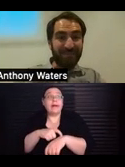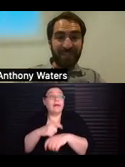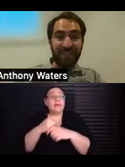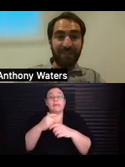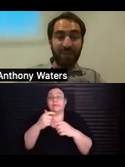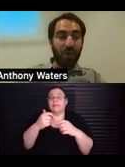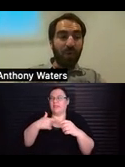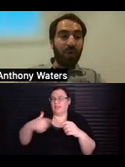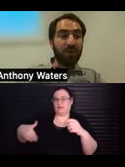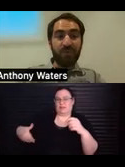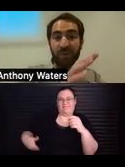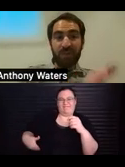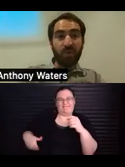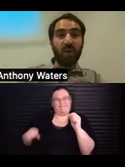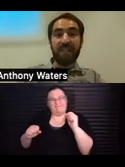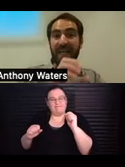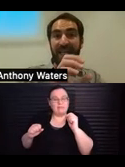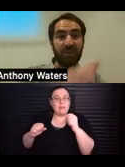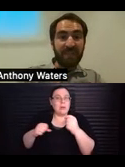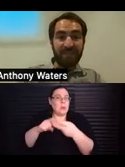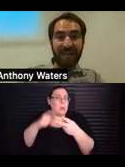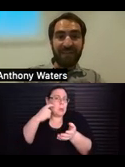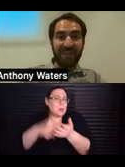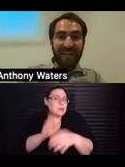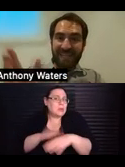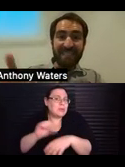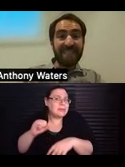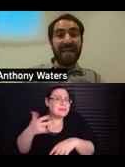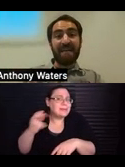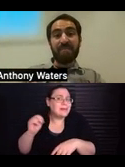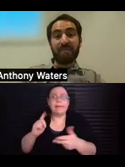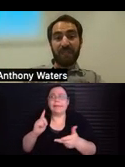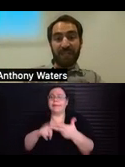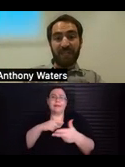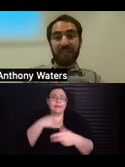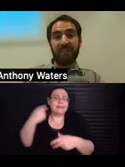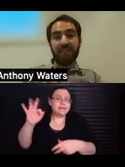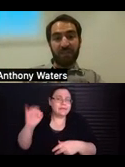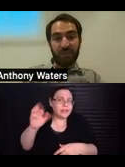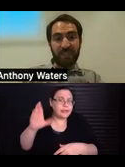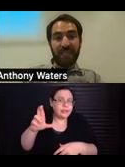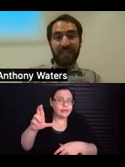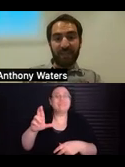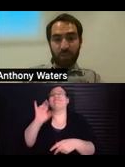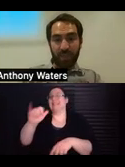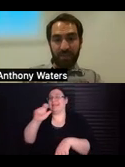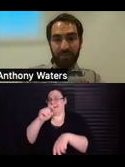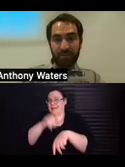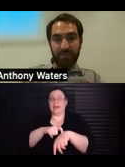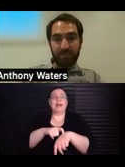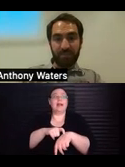gut feeling, or you notice a warning sign or risk factor, that's the time to conduct a suicide